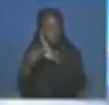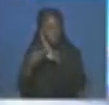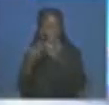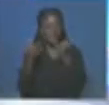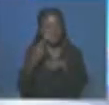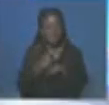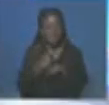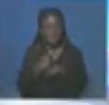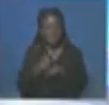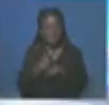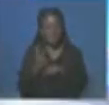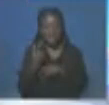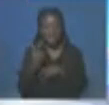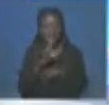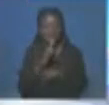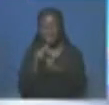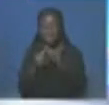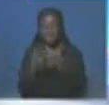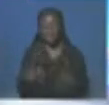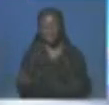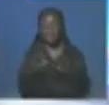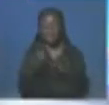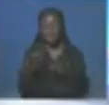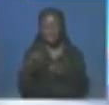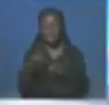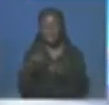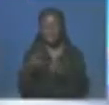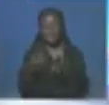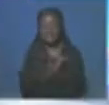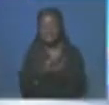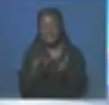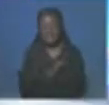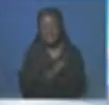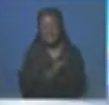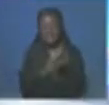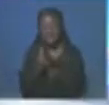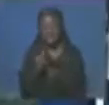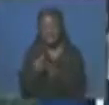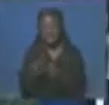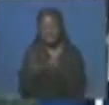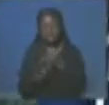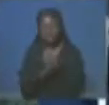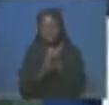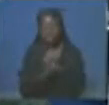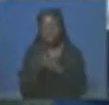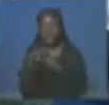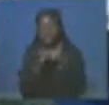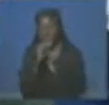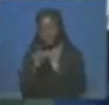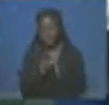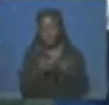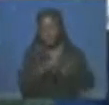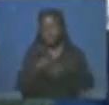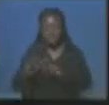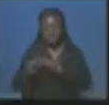the forum highlighted the importance of disaster and health risk management. The diverse group of climate health and